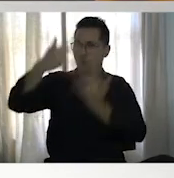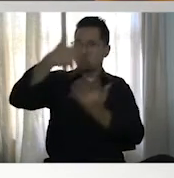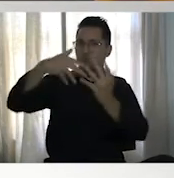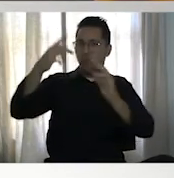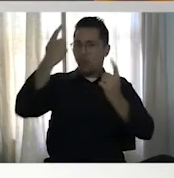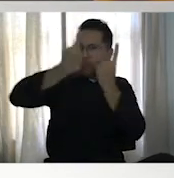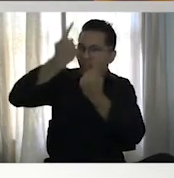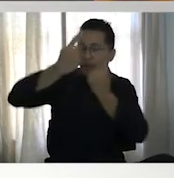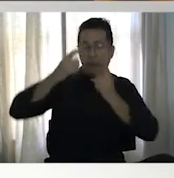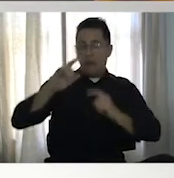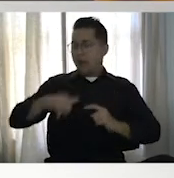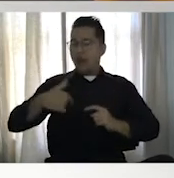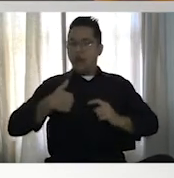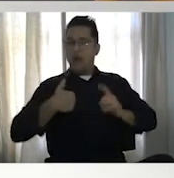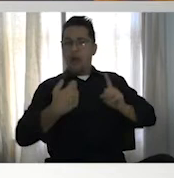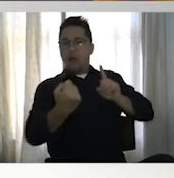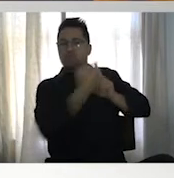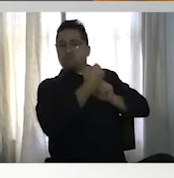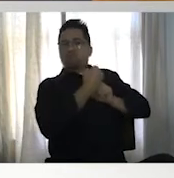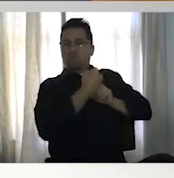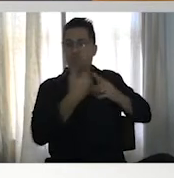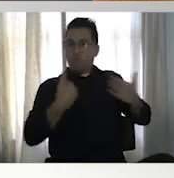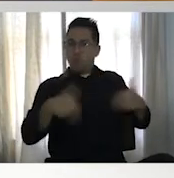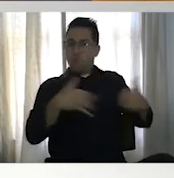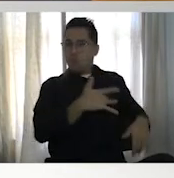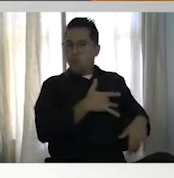world. And so hopefully